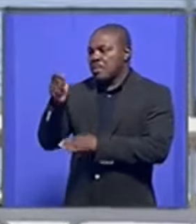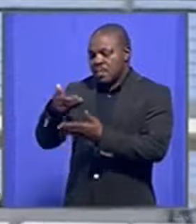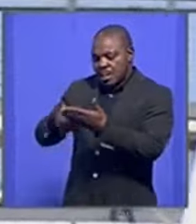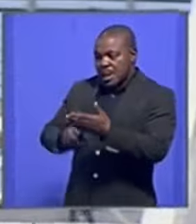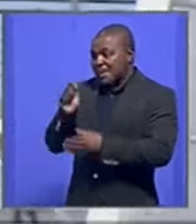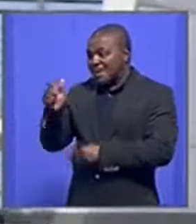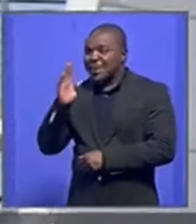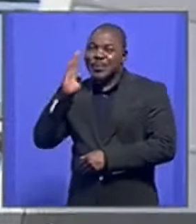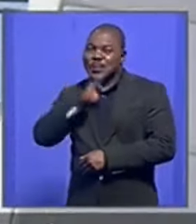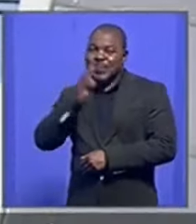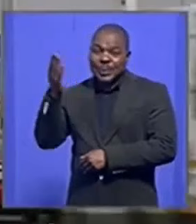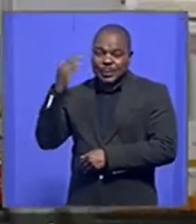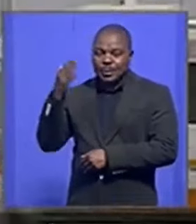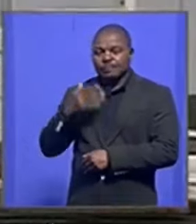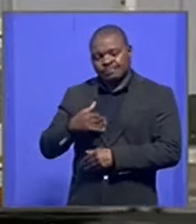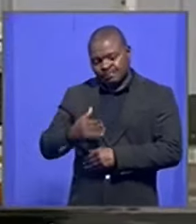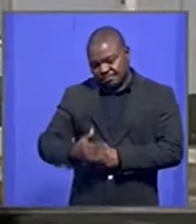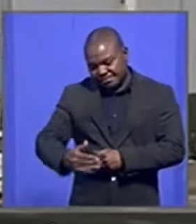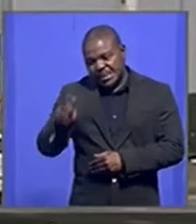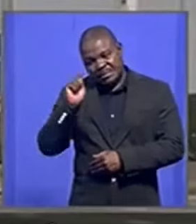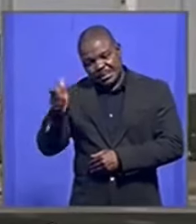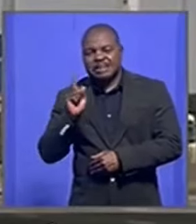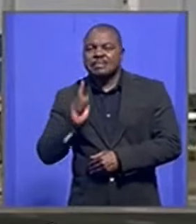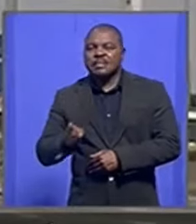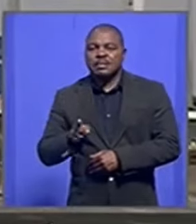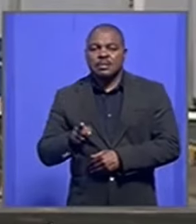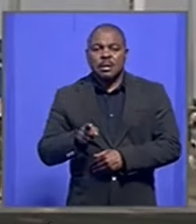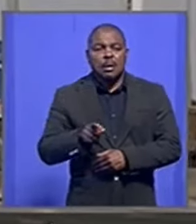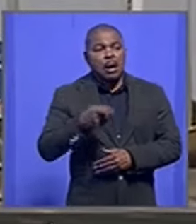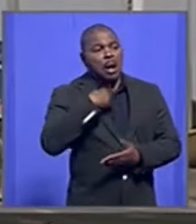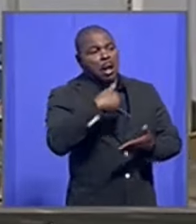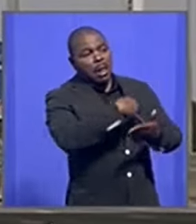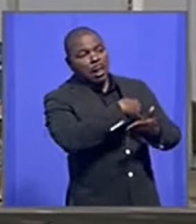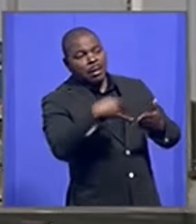o tshwanela ke go se duela. You can't cancel the